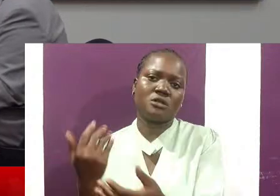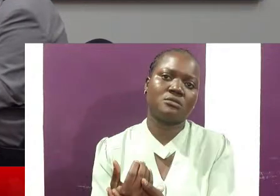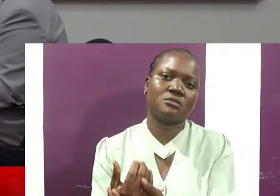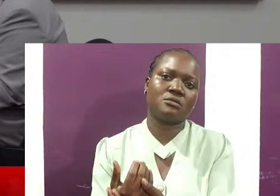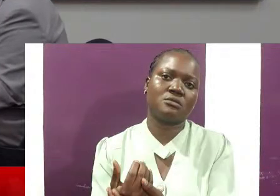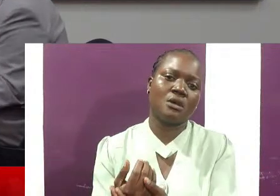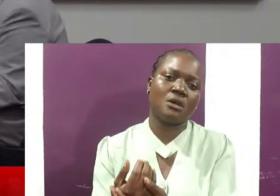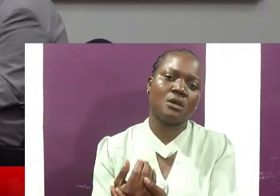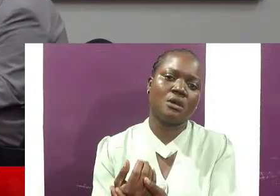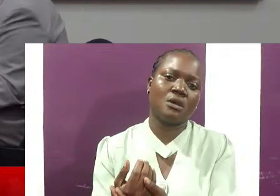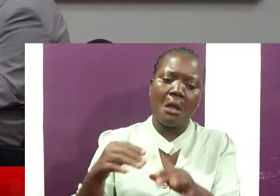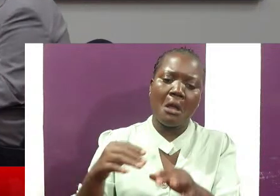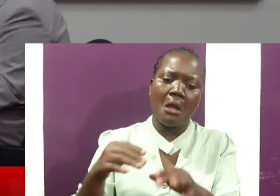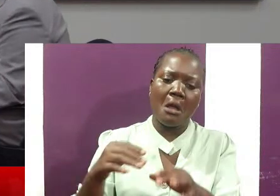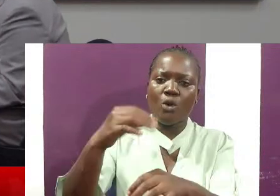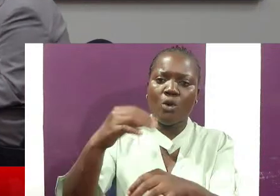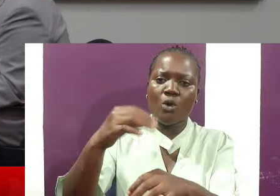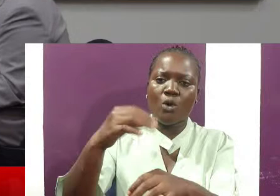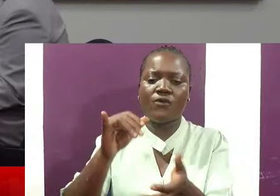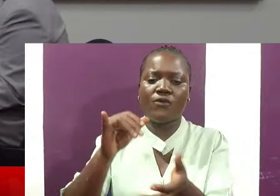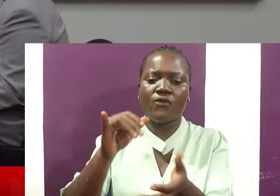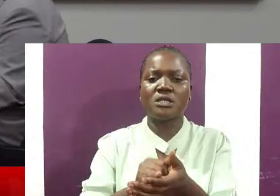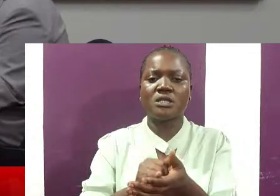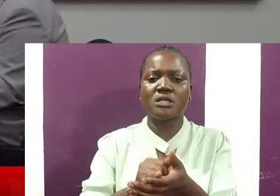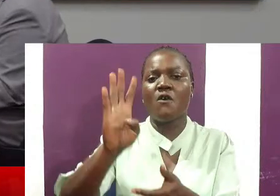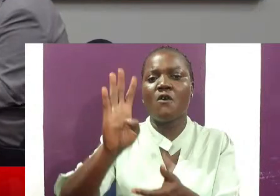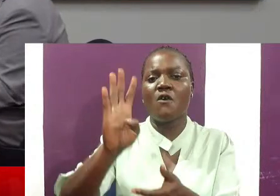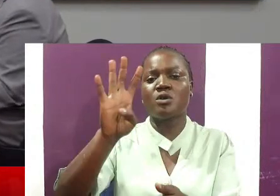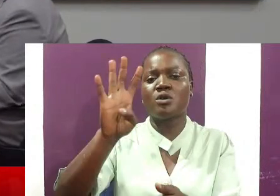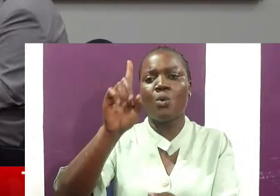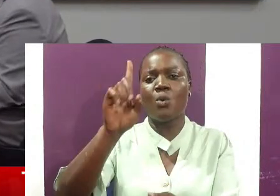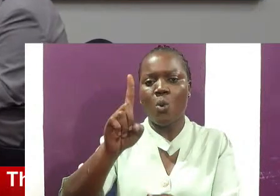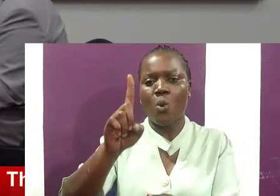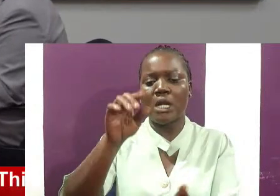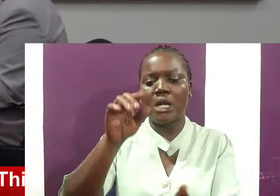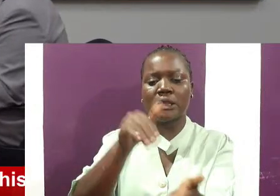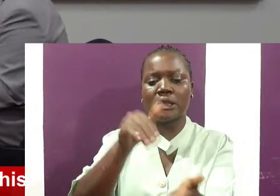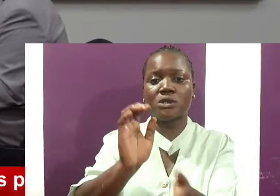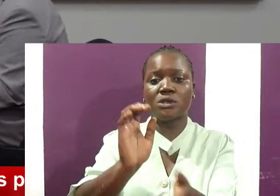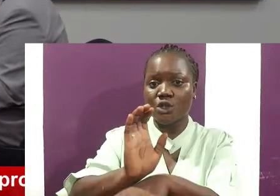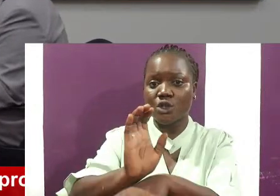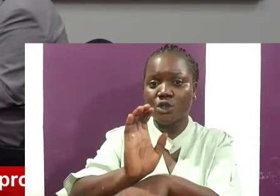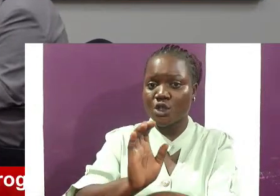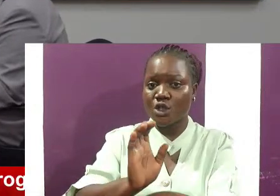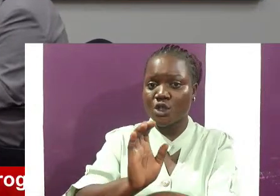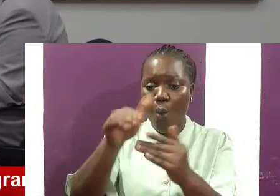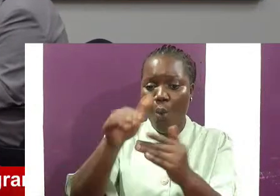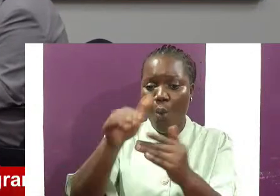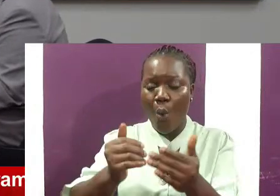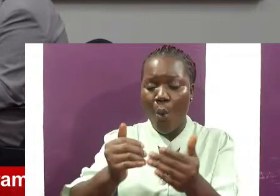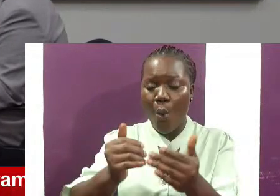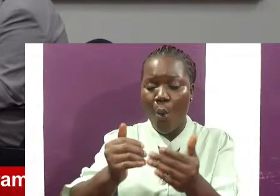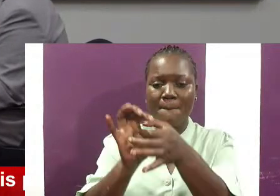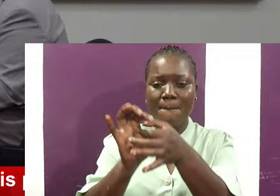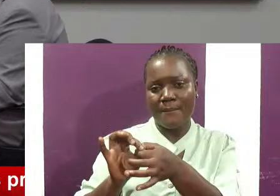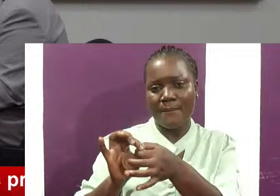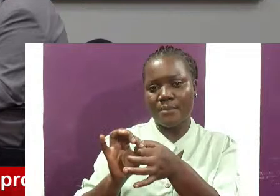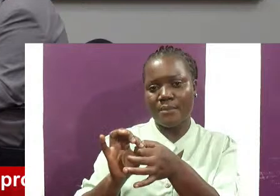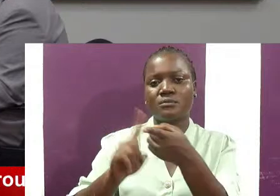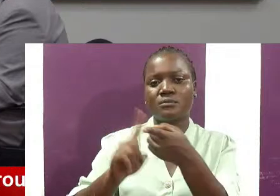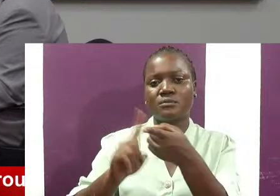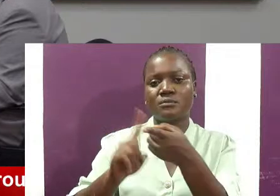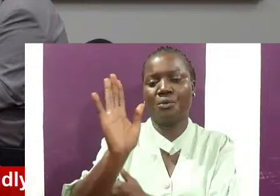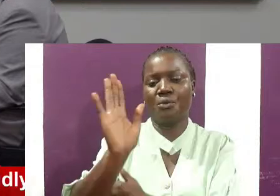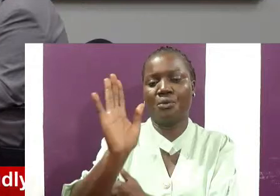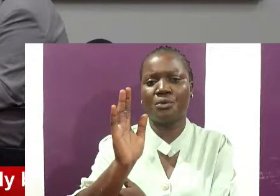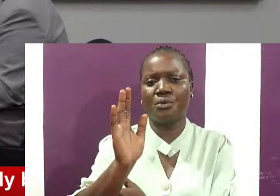these 41,000, there's only one church that belongs to God. My question is, who caused